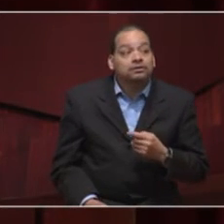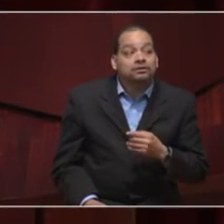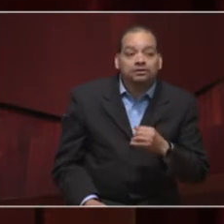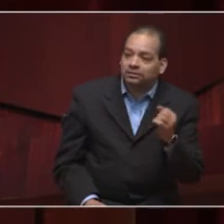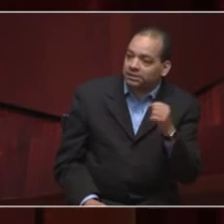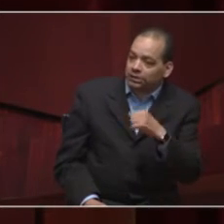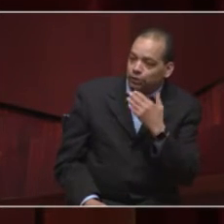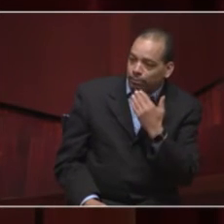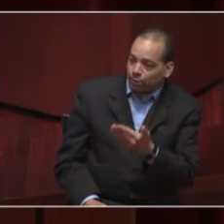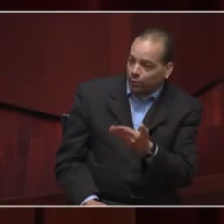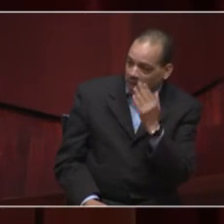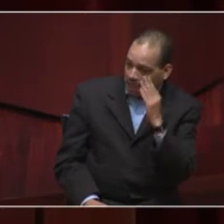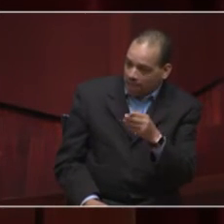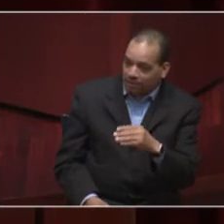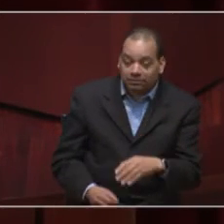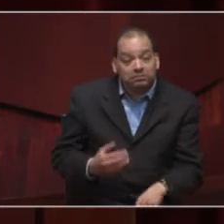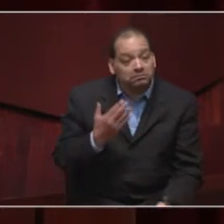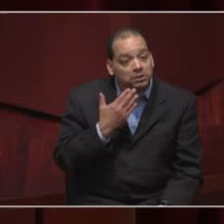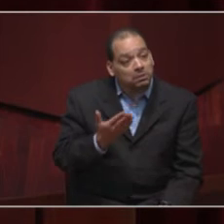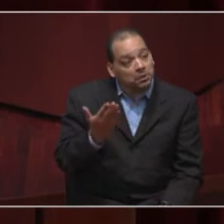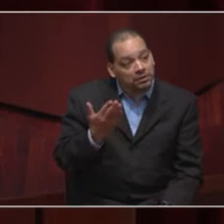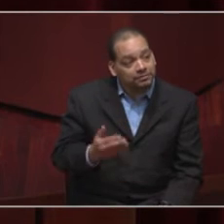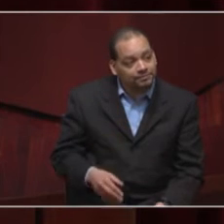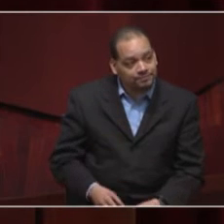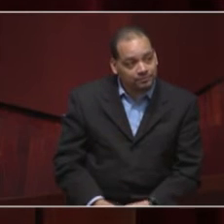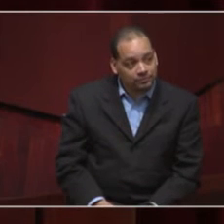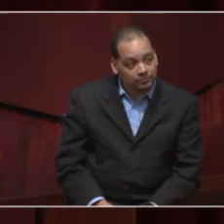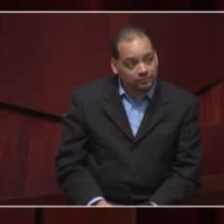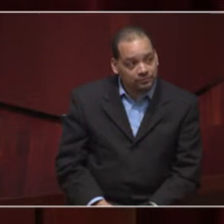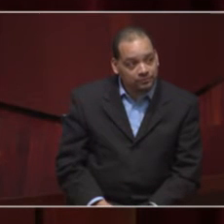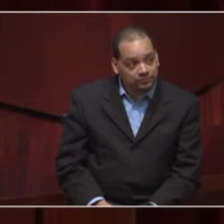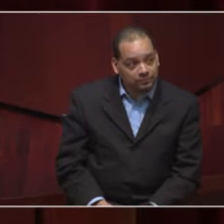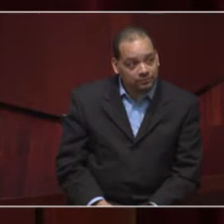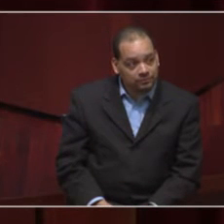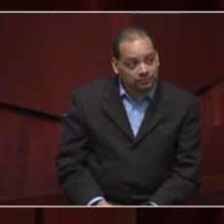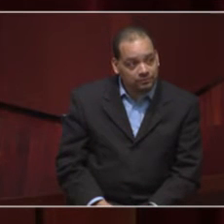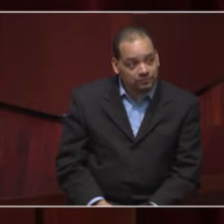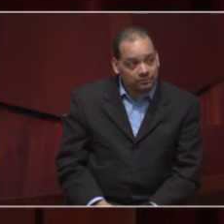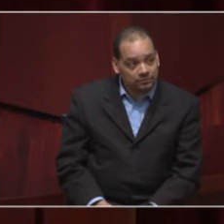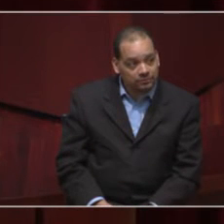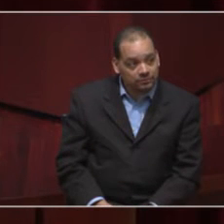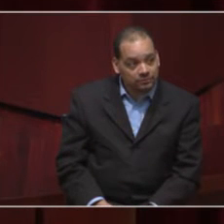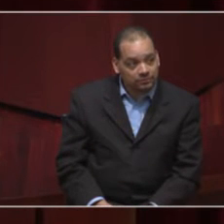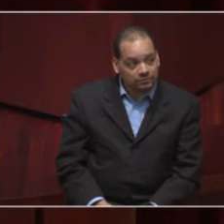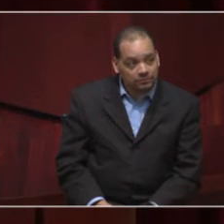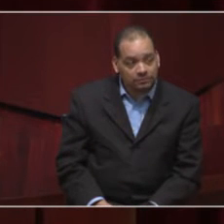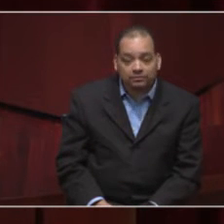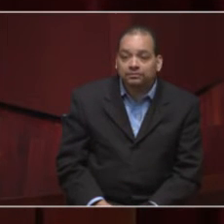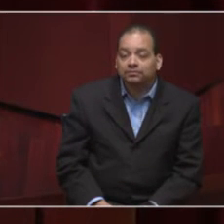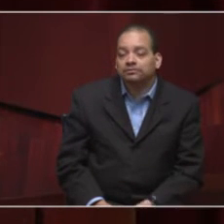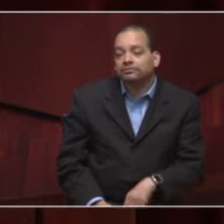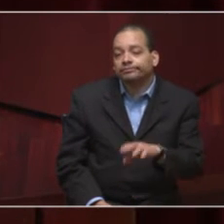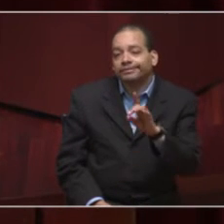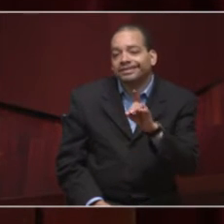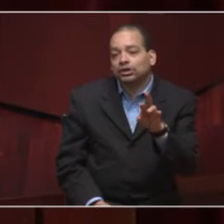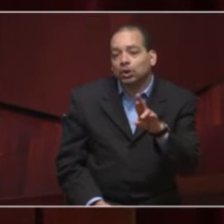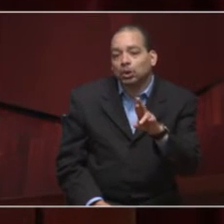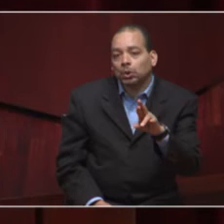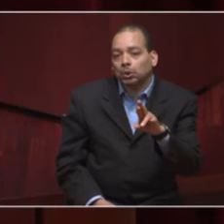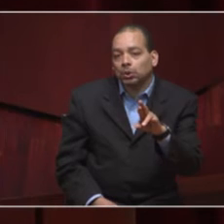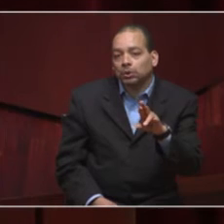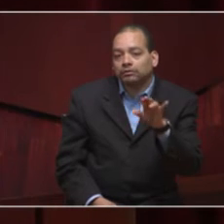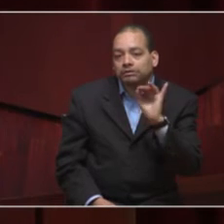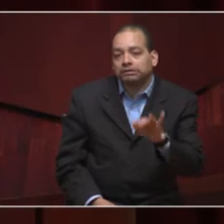Hi, good morning. Good morning. On the TRs that stay behind, let's say an